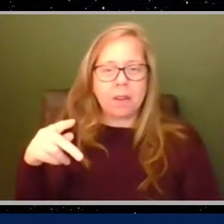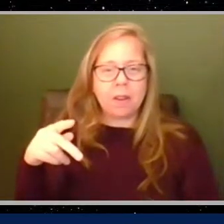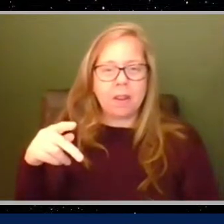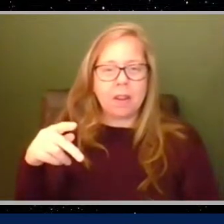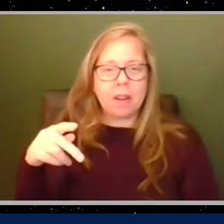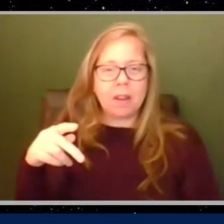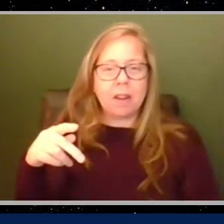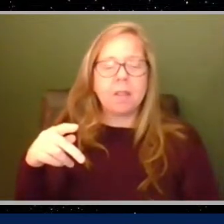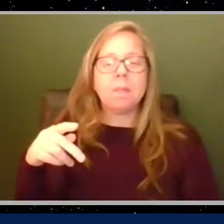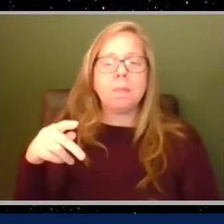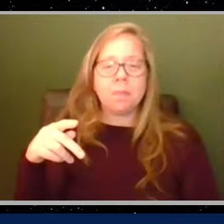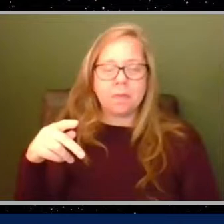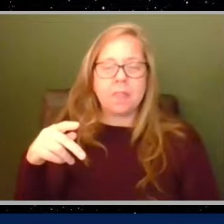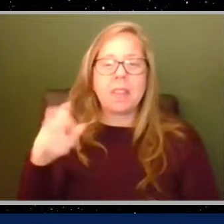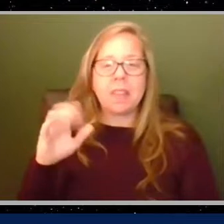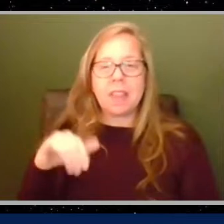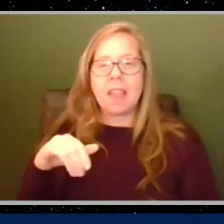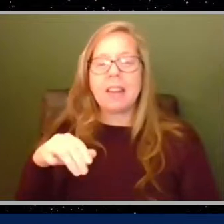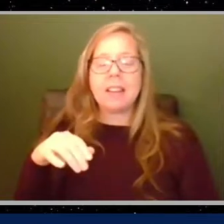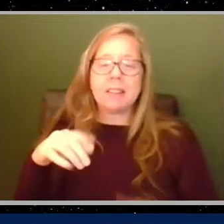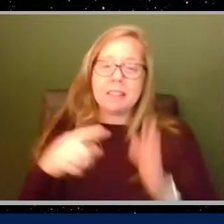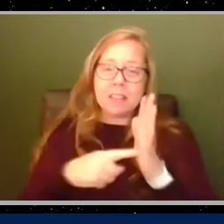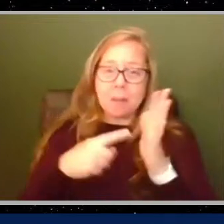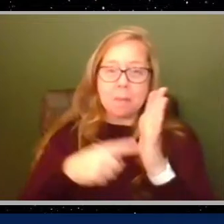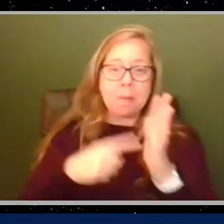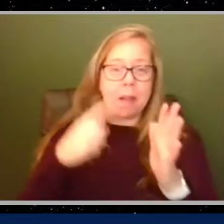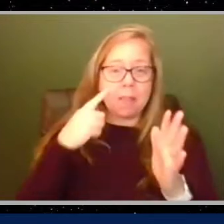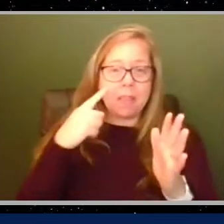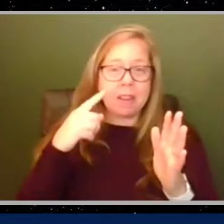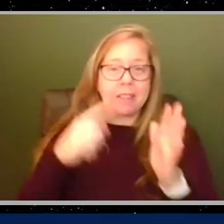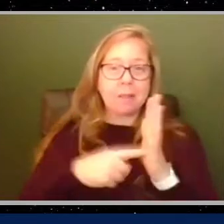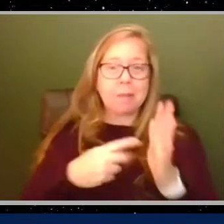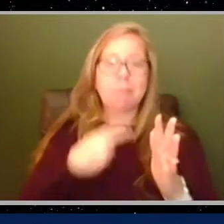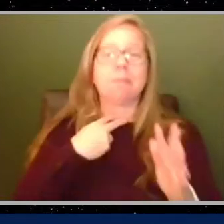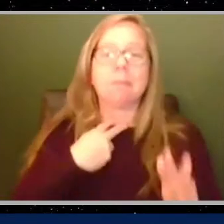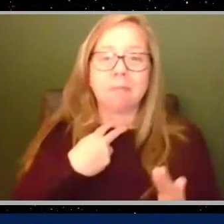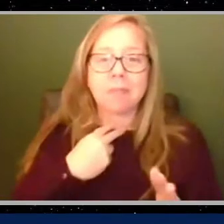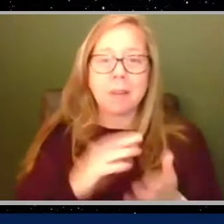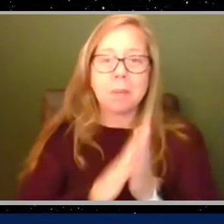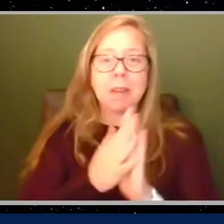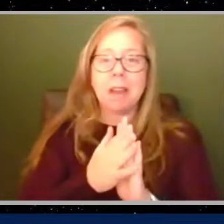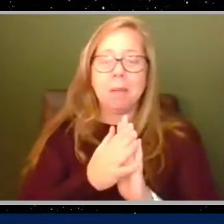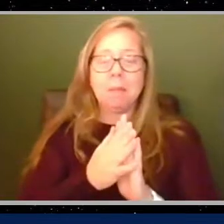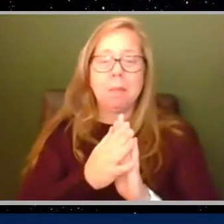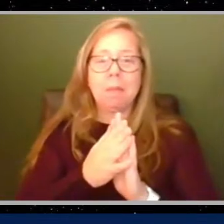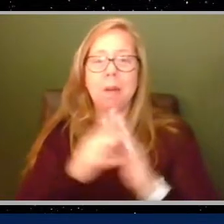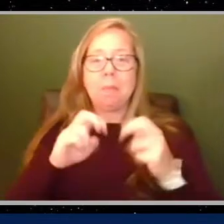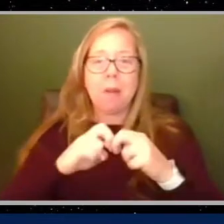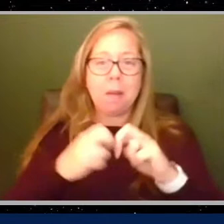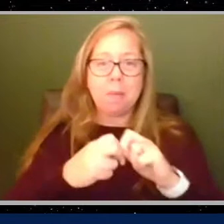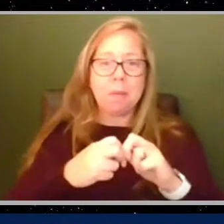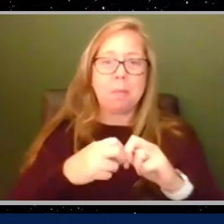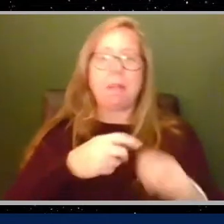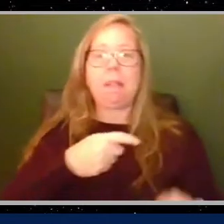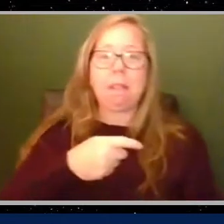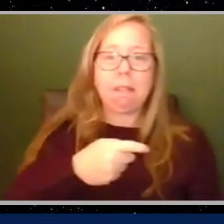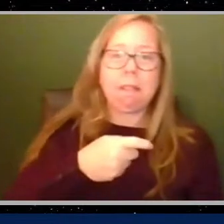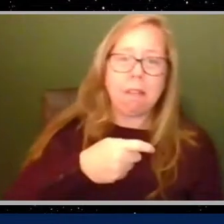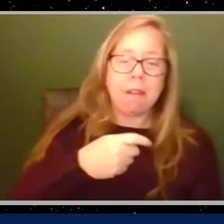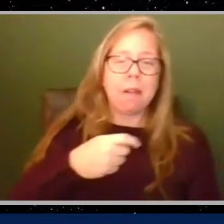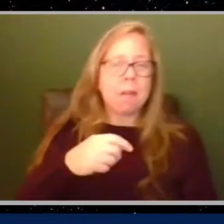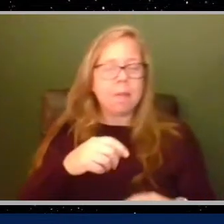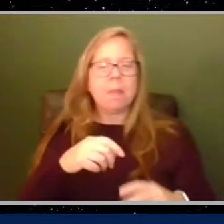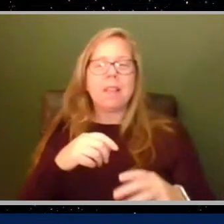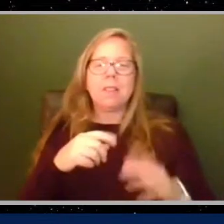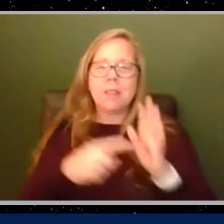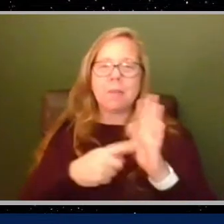occasionally Yes. Sometimes I believe they would get caught and became more of a problem than a help. Right. It's a lot of that kind of